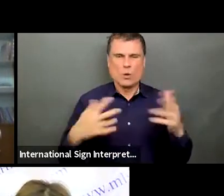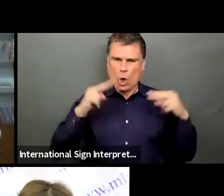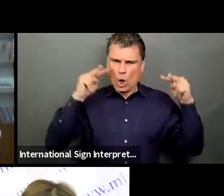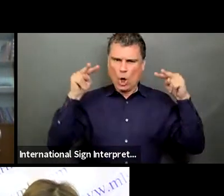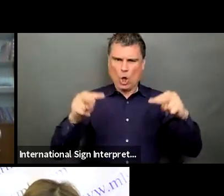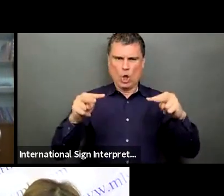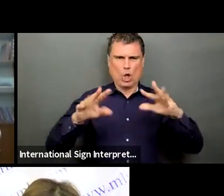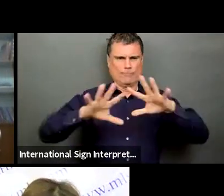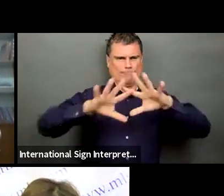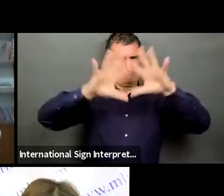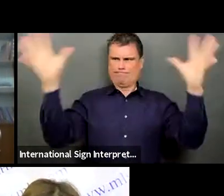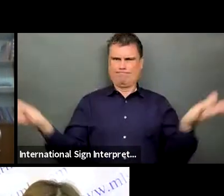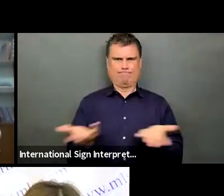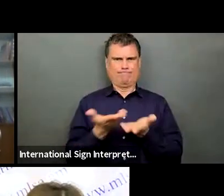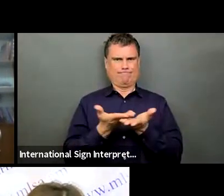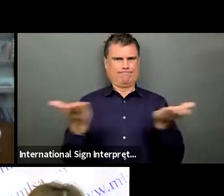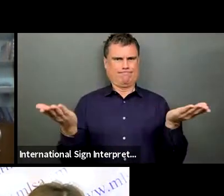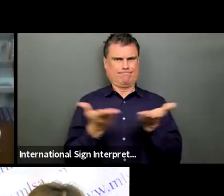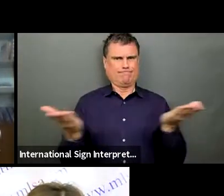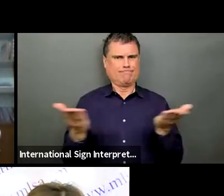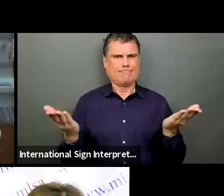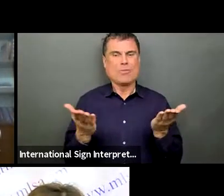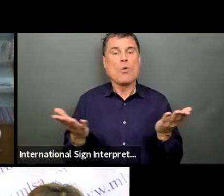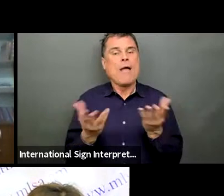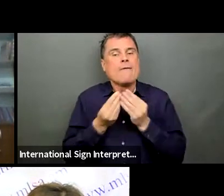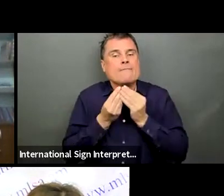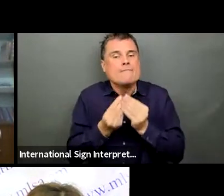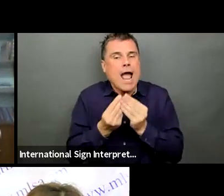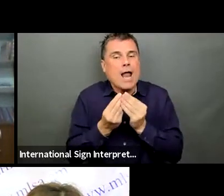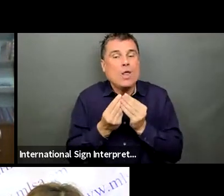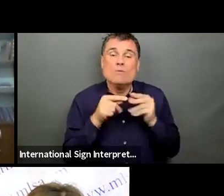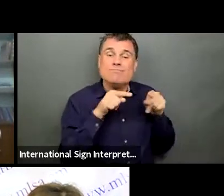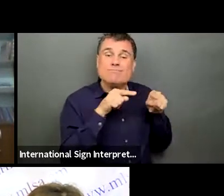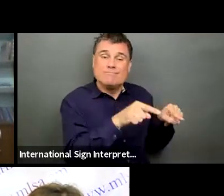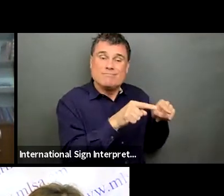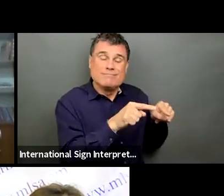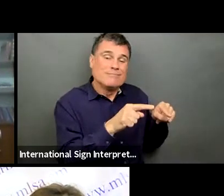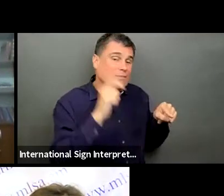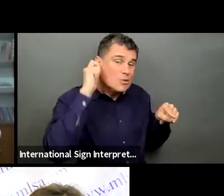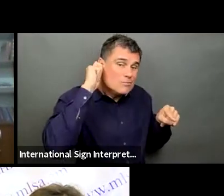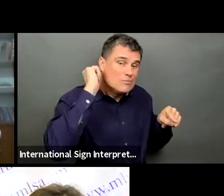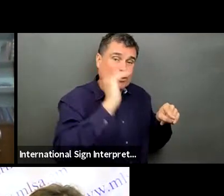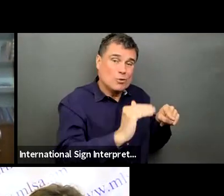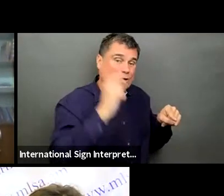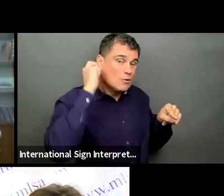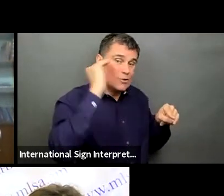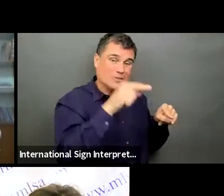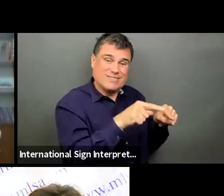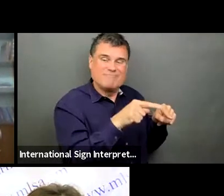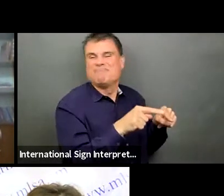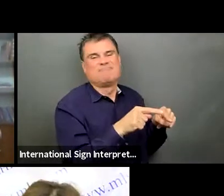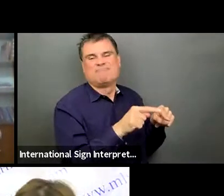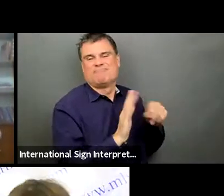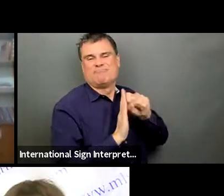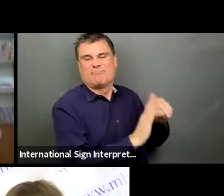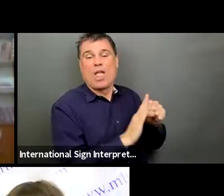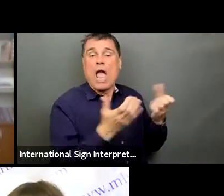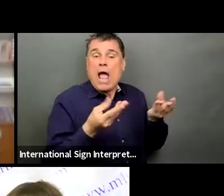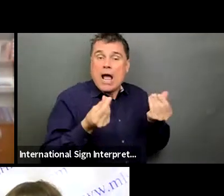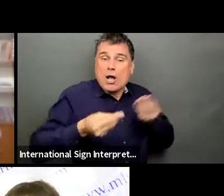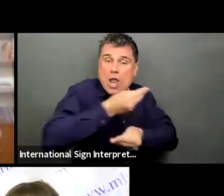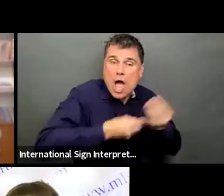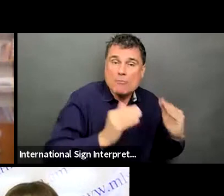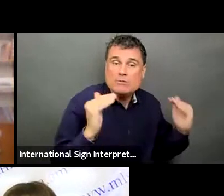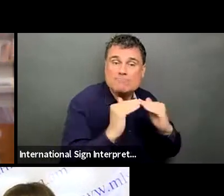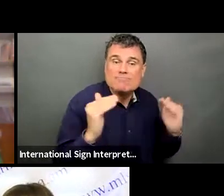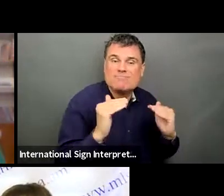of girls and boys, socially and economically, this cannot be addressed. In the